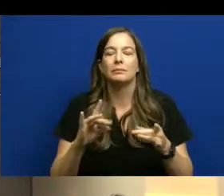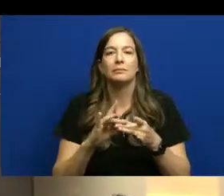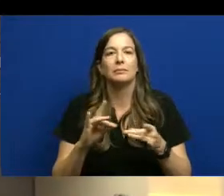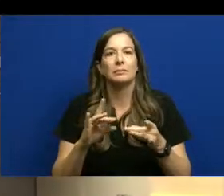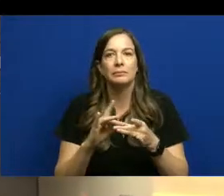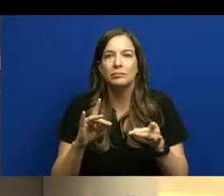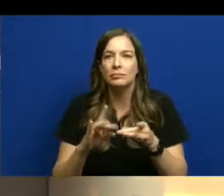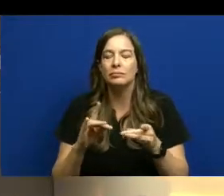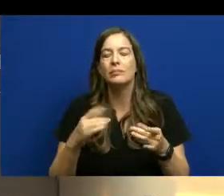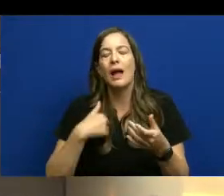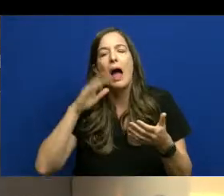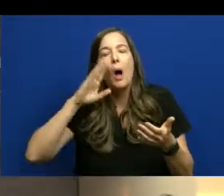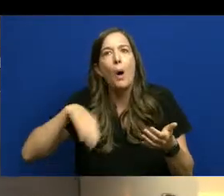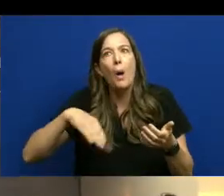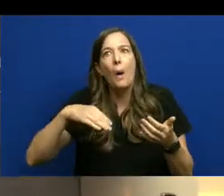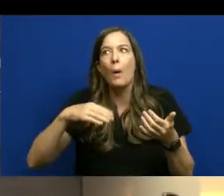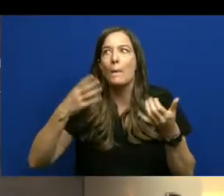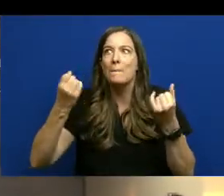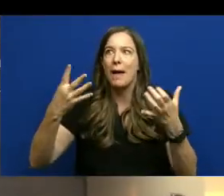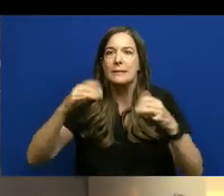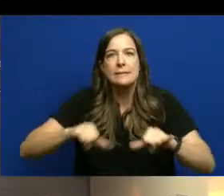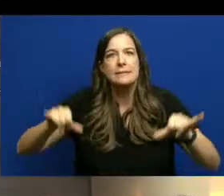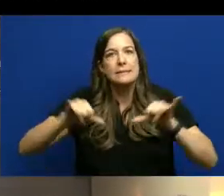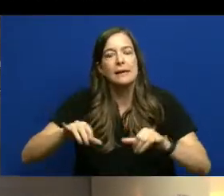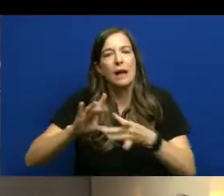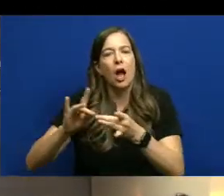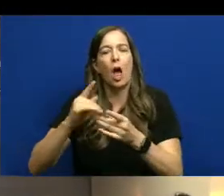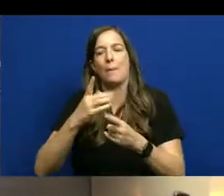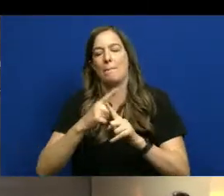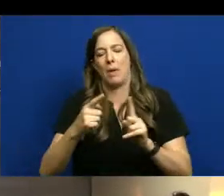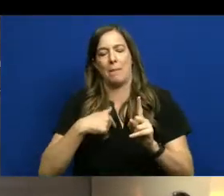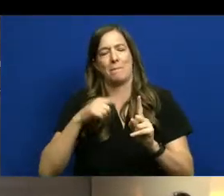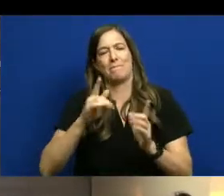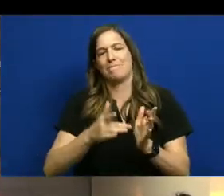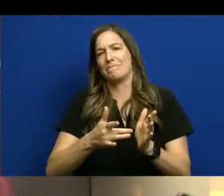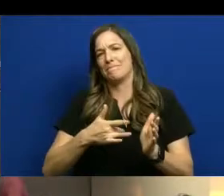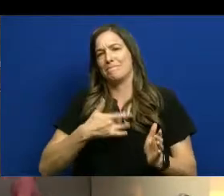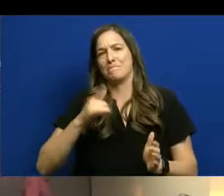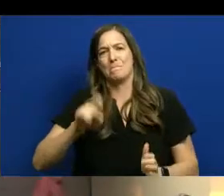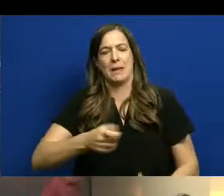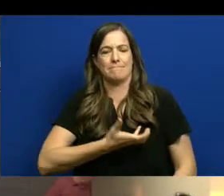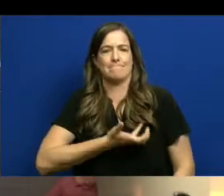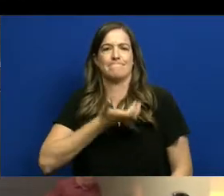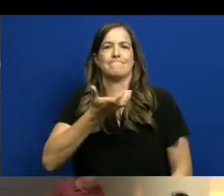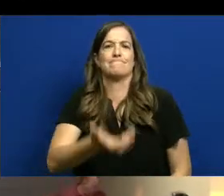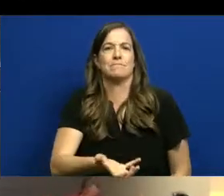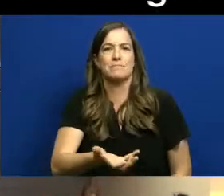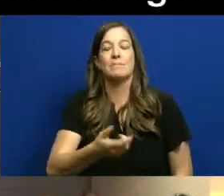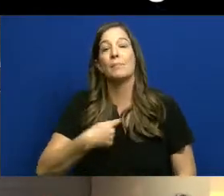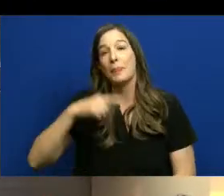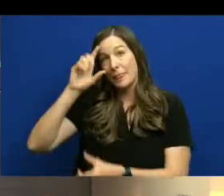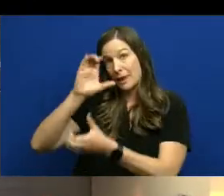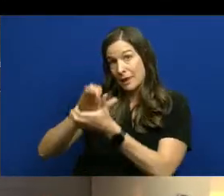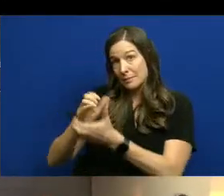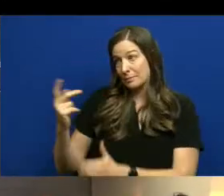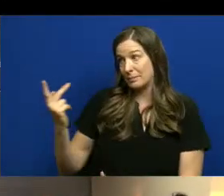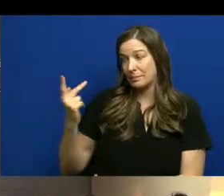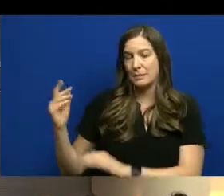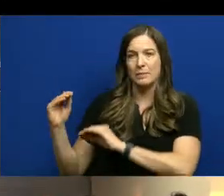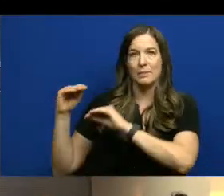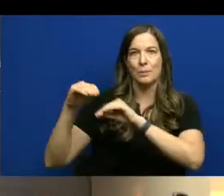lot of comments and I want to repeat things. I just want to say what's in my heart. So, my husband and I moved here way back in